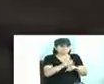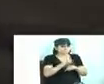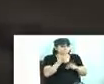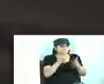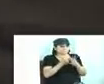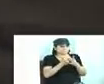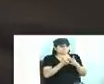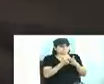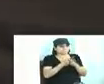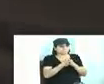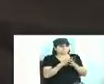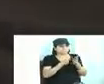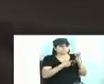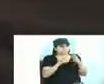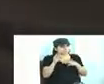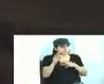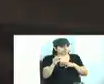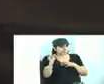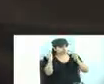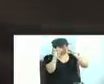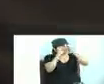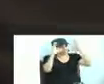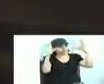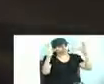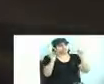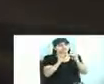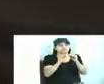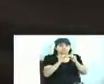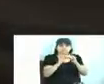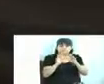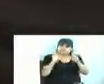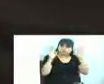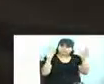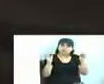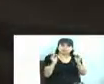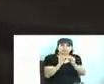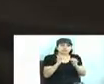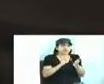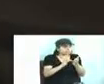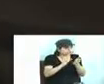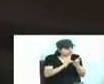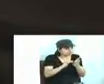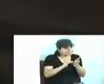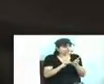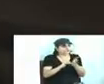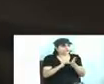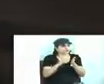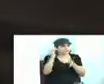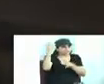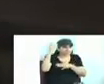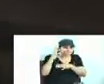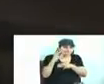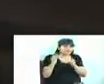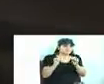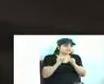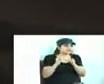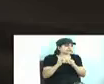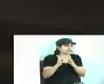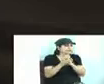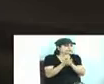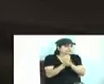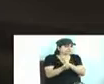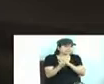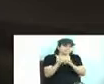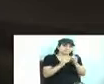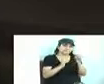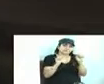forgive, what if you imagined that they were more wonderful, more gracious, more forgiving, more talented than you could ever